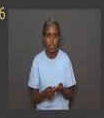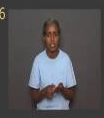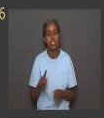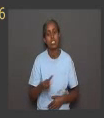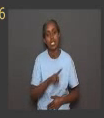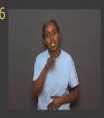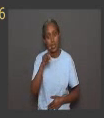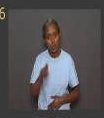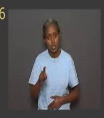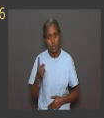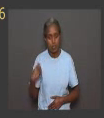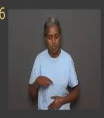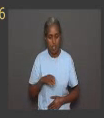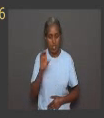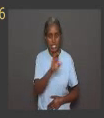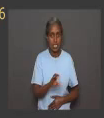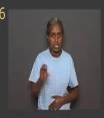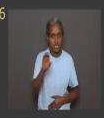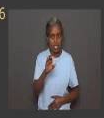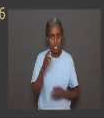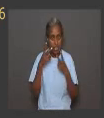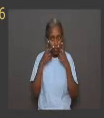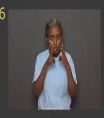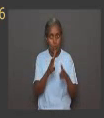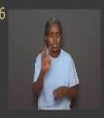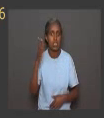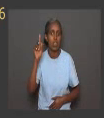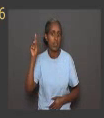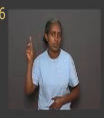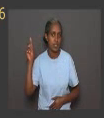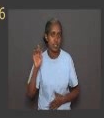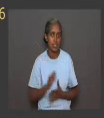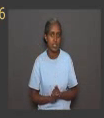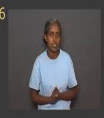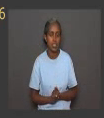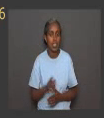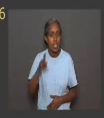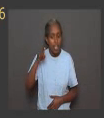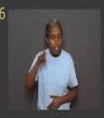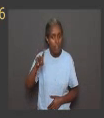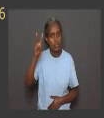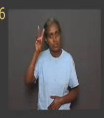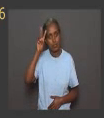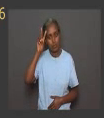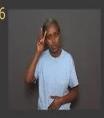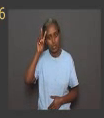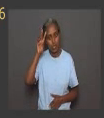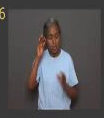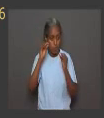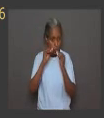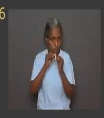Therefore, the equation of our circle looks like this: x